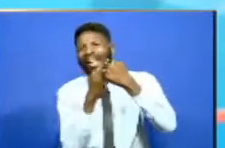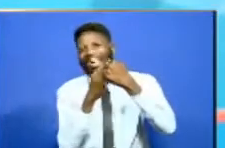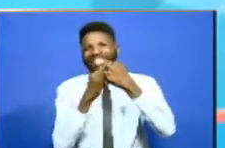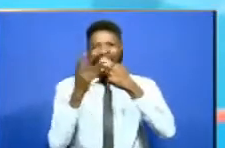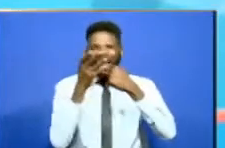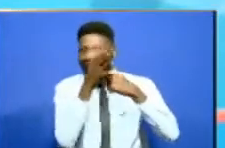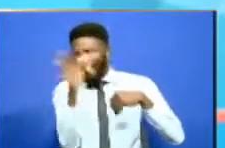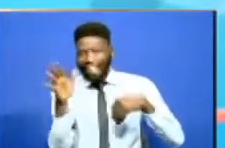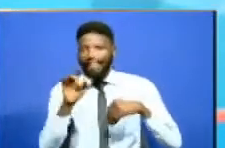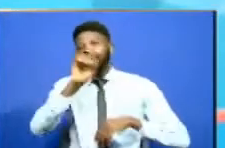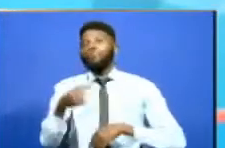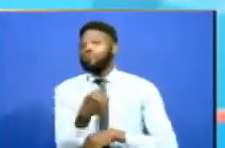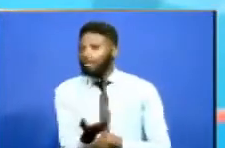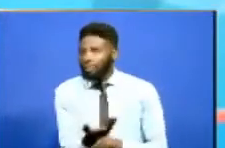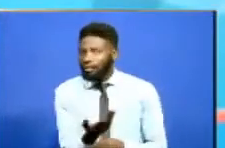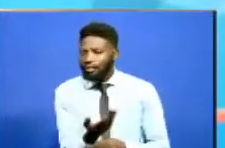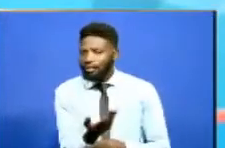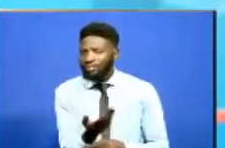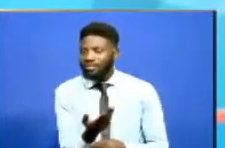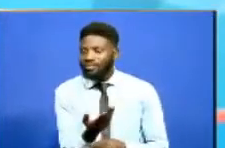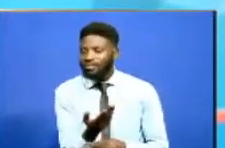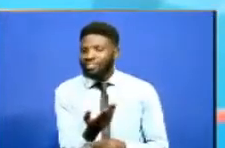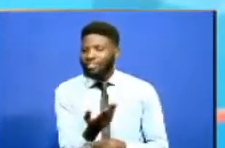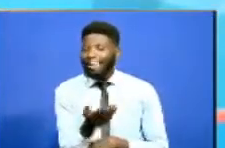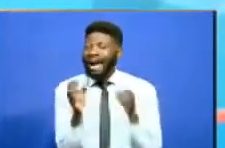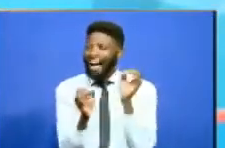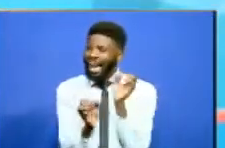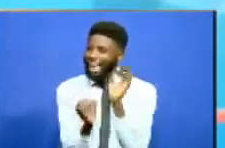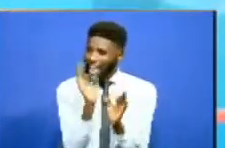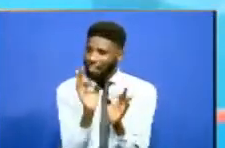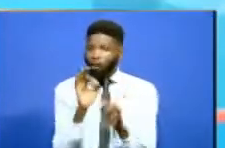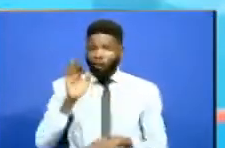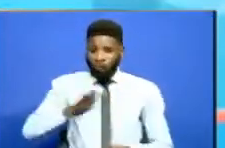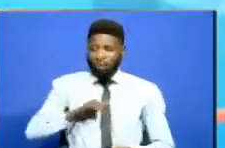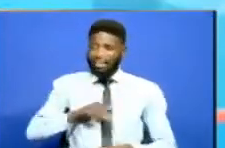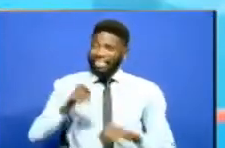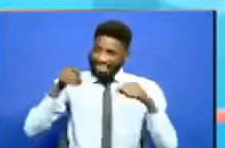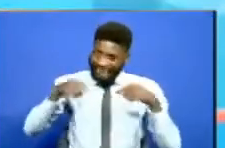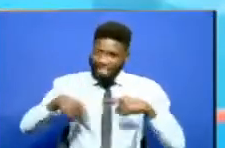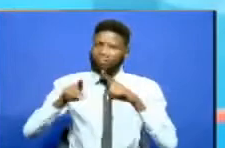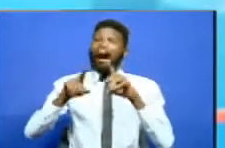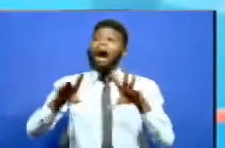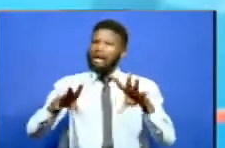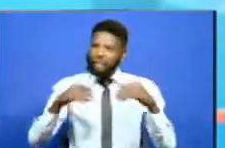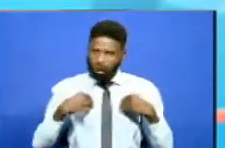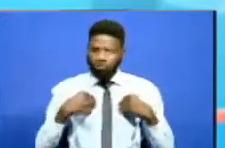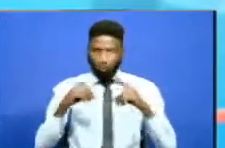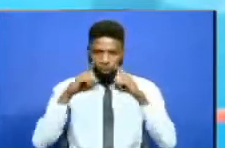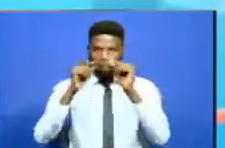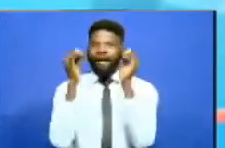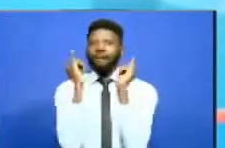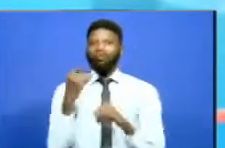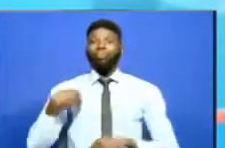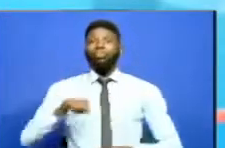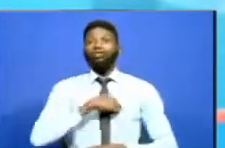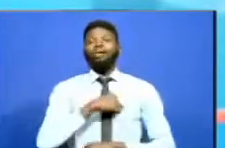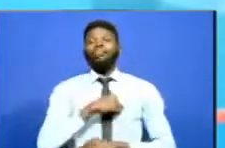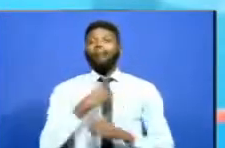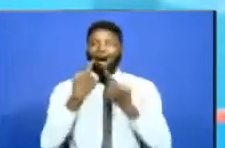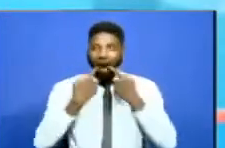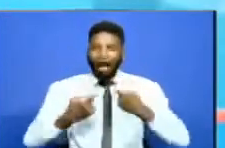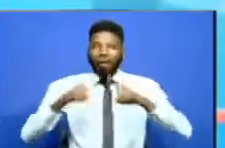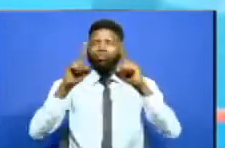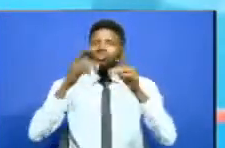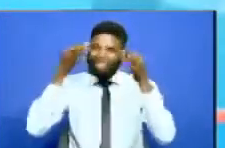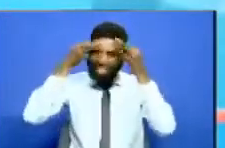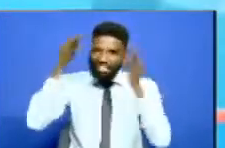thousand. Now, if these women woke up to this new song we are singing and decided to put fellow women in